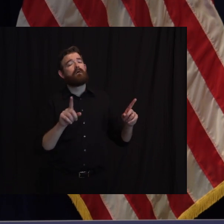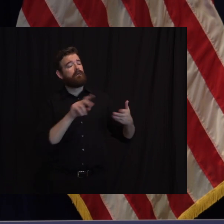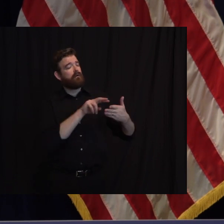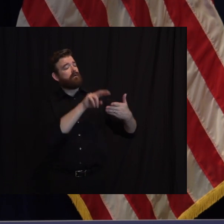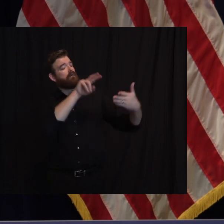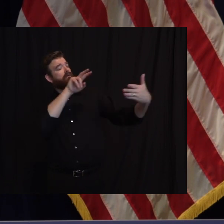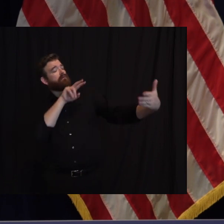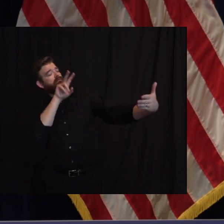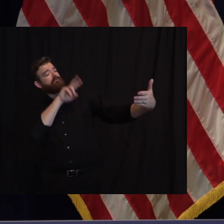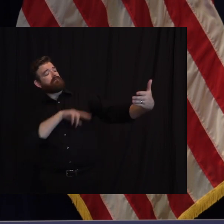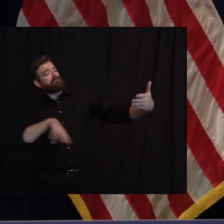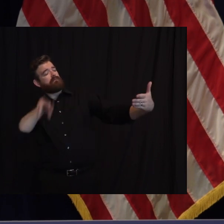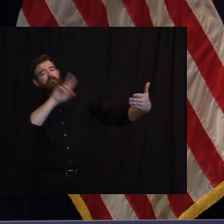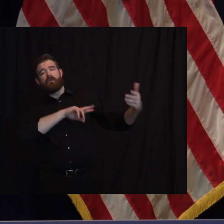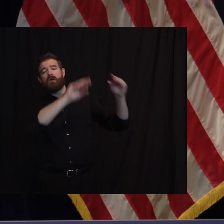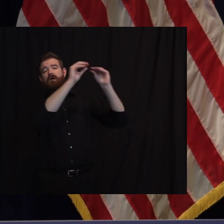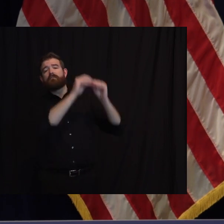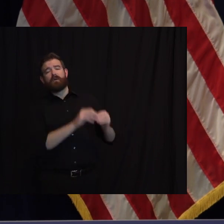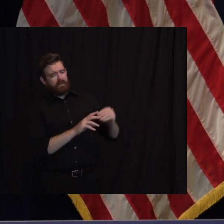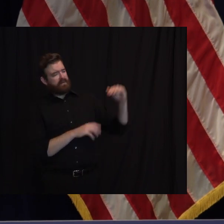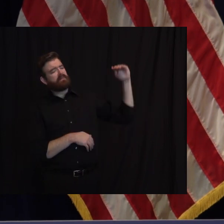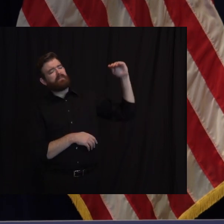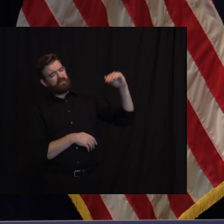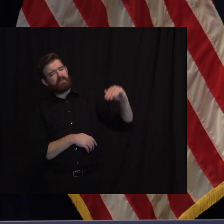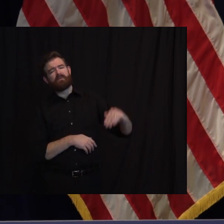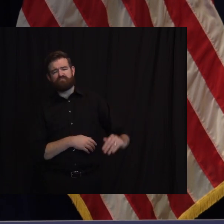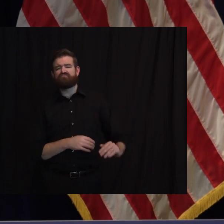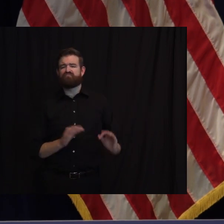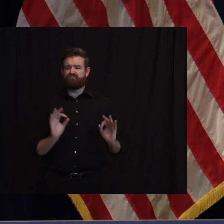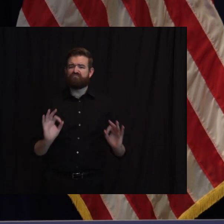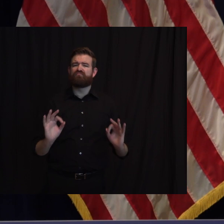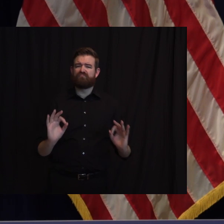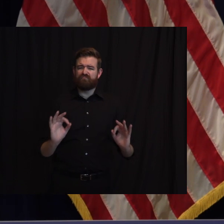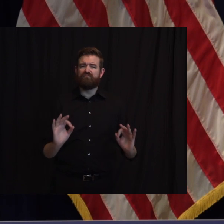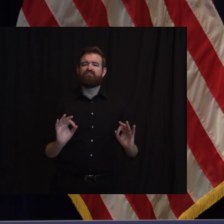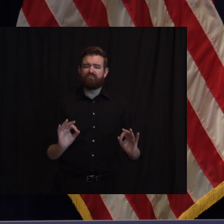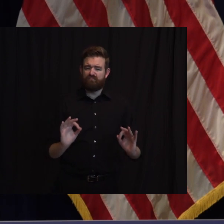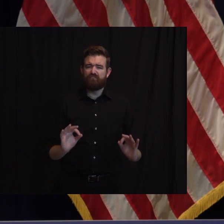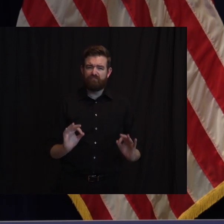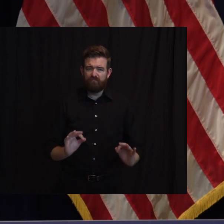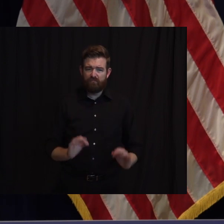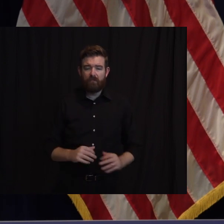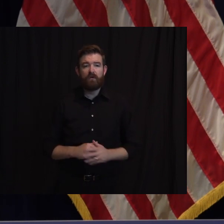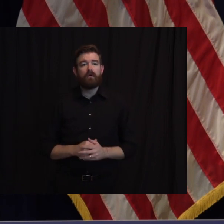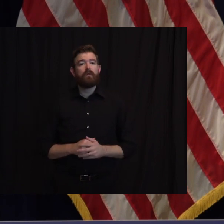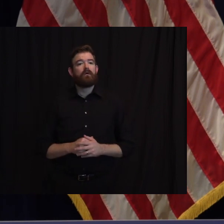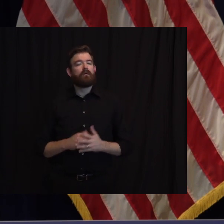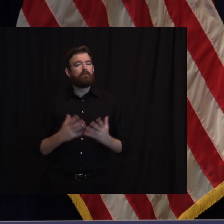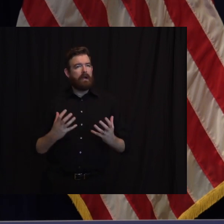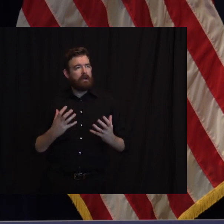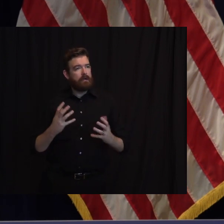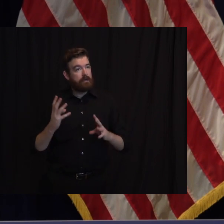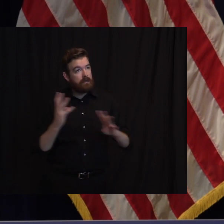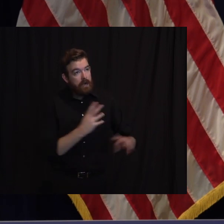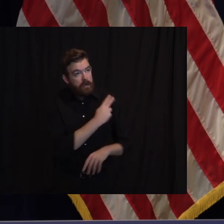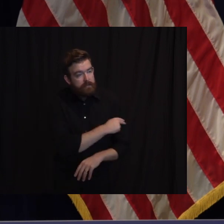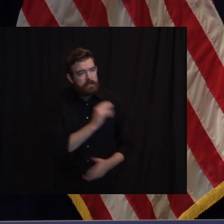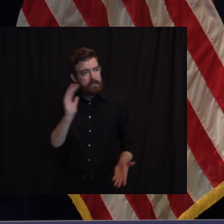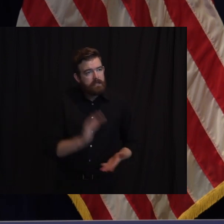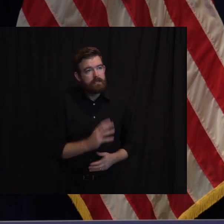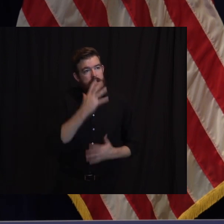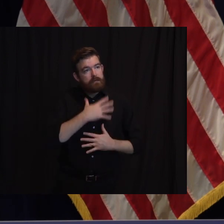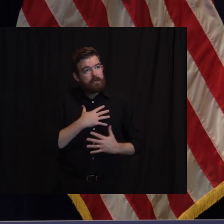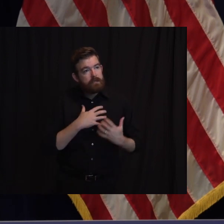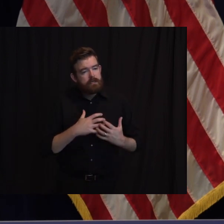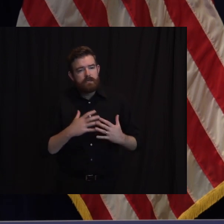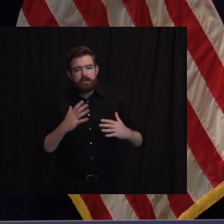that list. Decrease in ICU beds and ventilators high on that list. People getting discharged high on that list. But we got to make